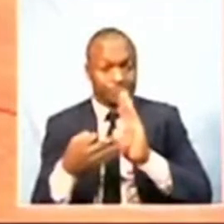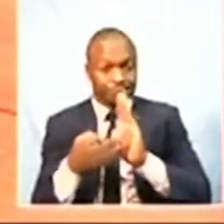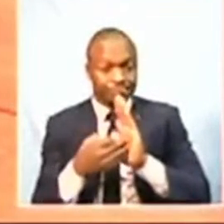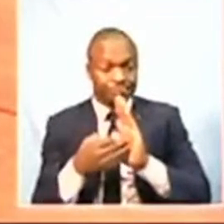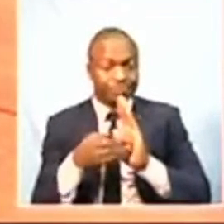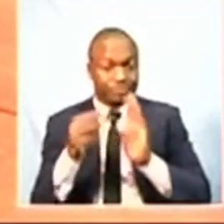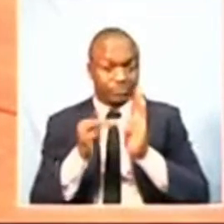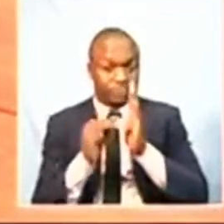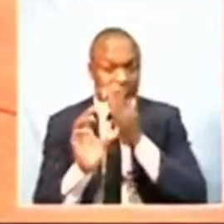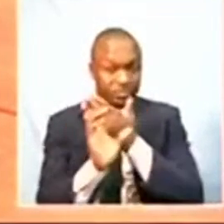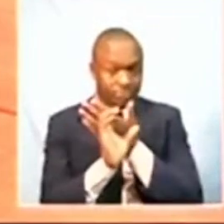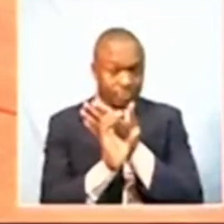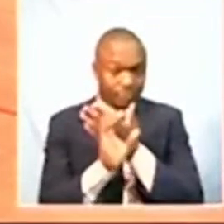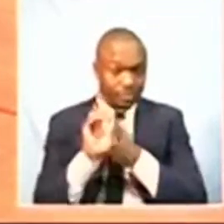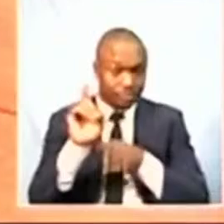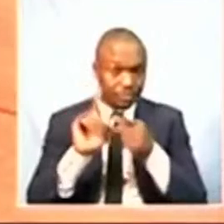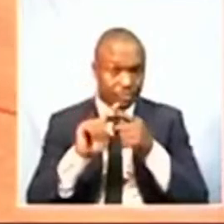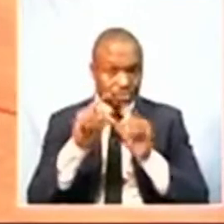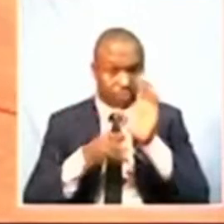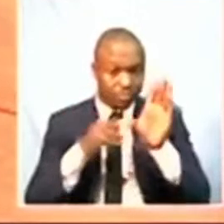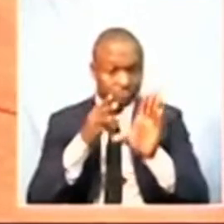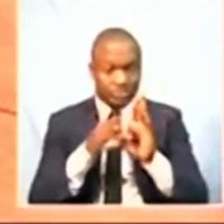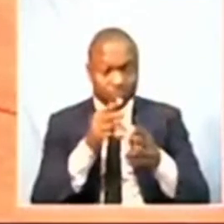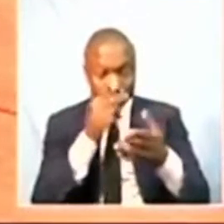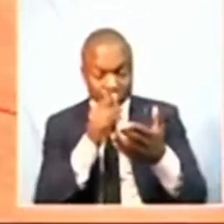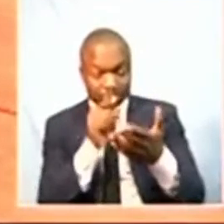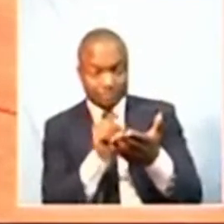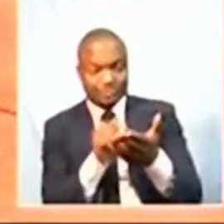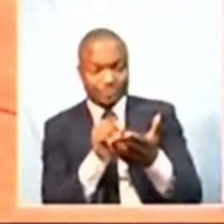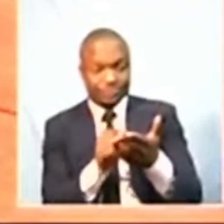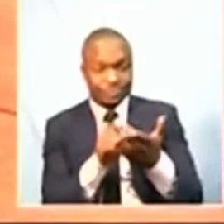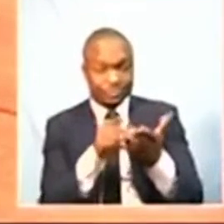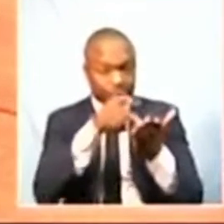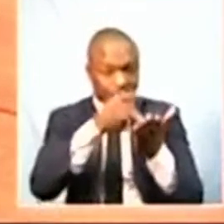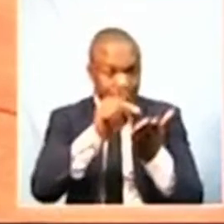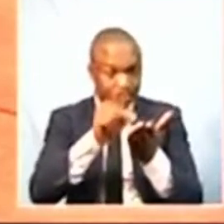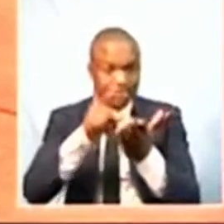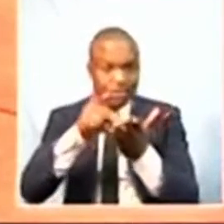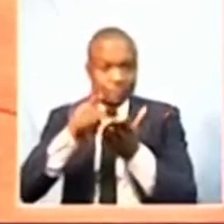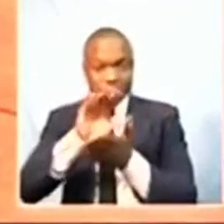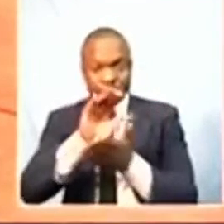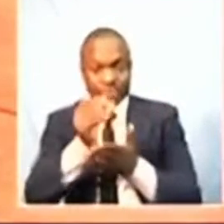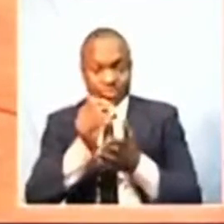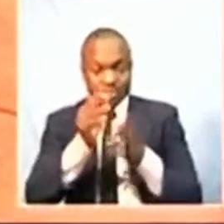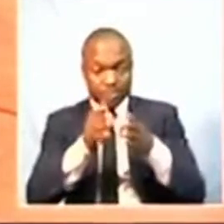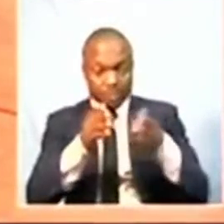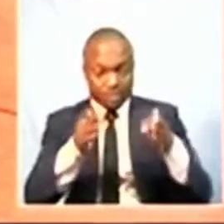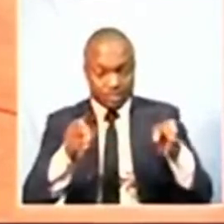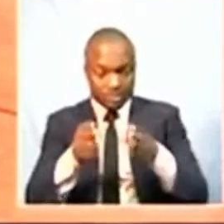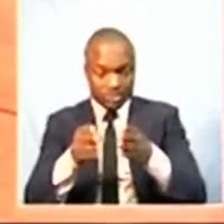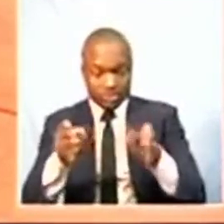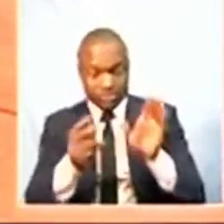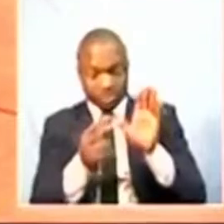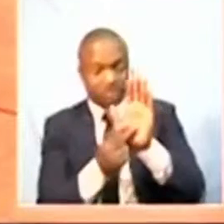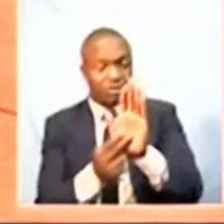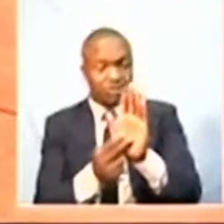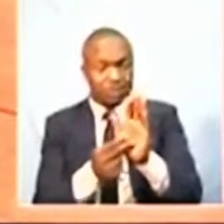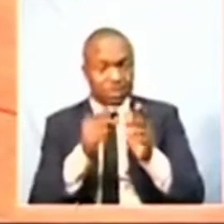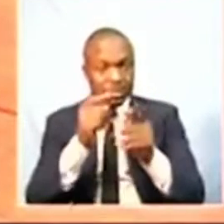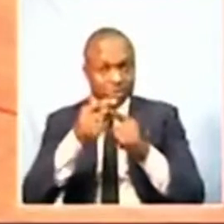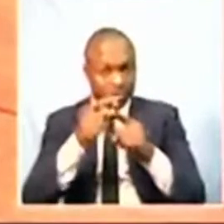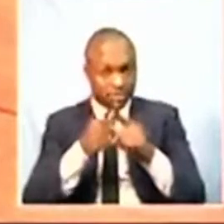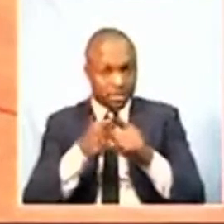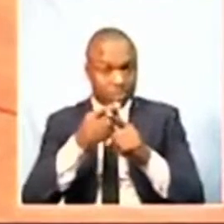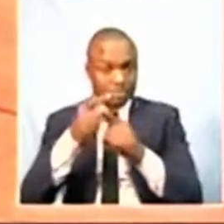from March to May, you could see their Chair that they were repaying, and the gaps there that are showing the months that